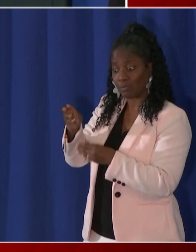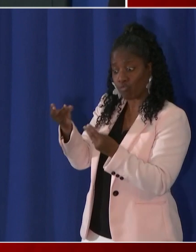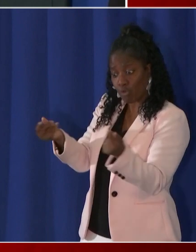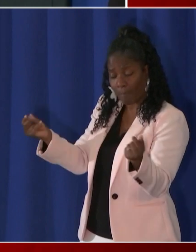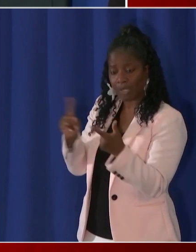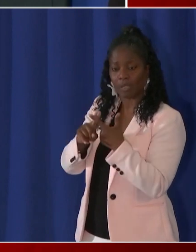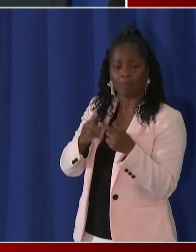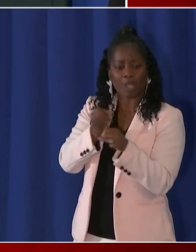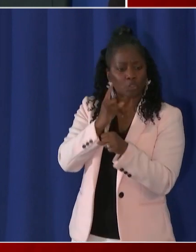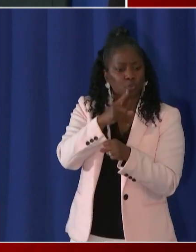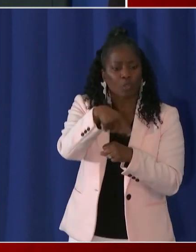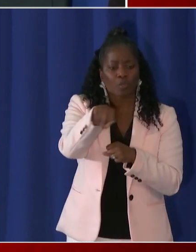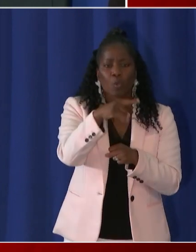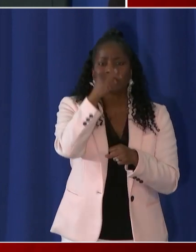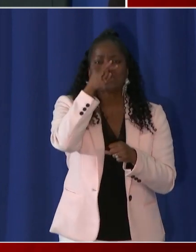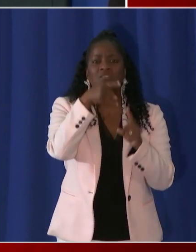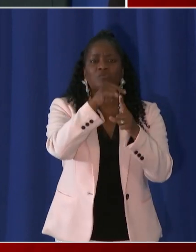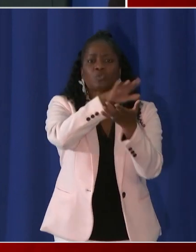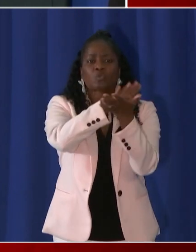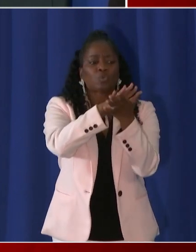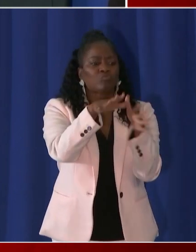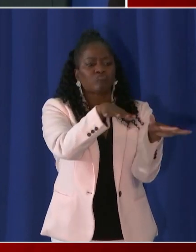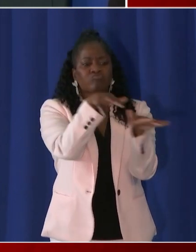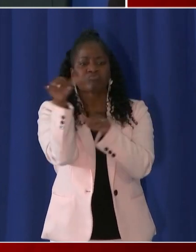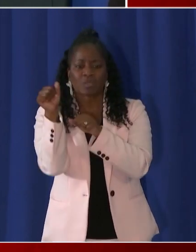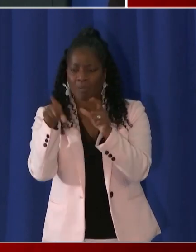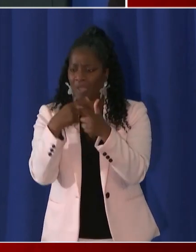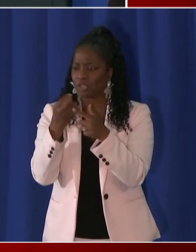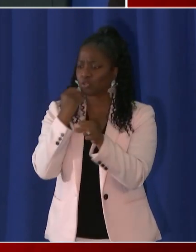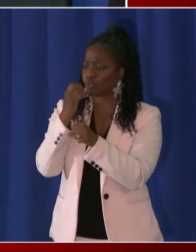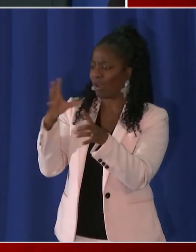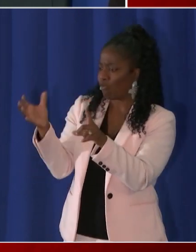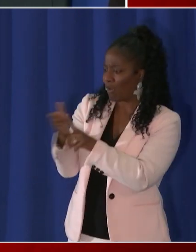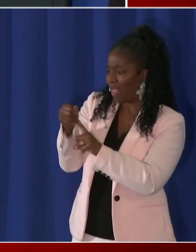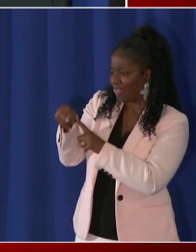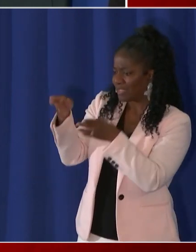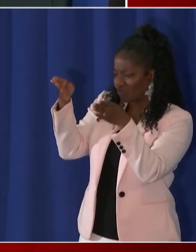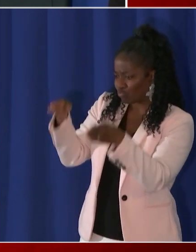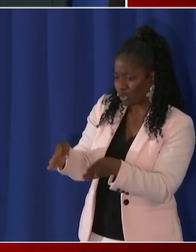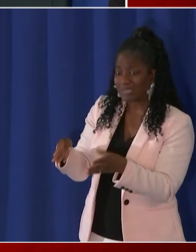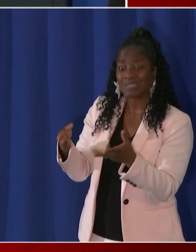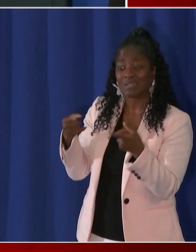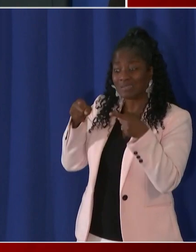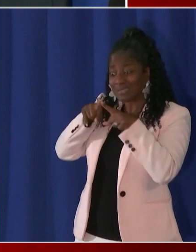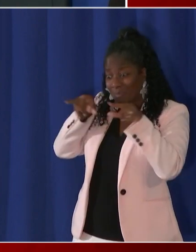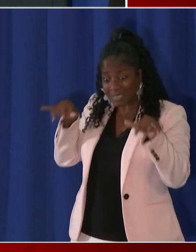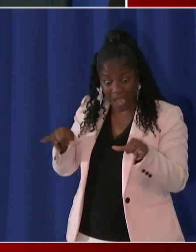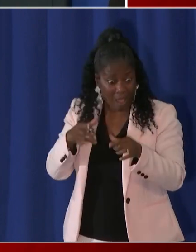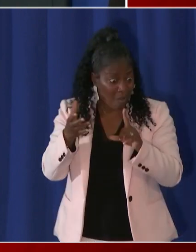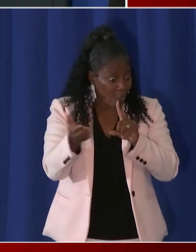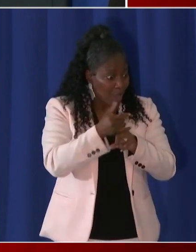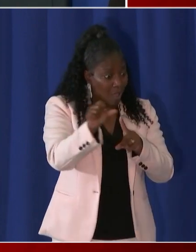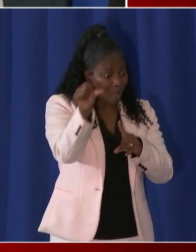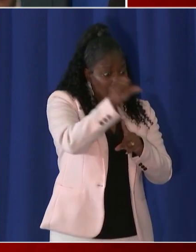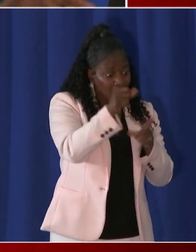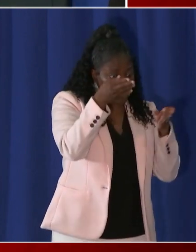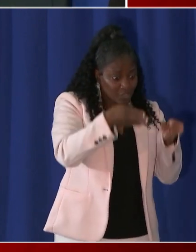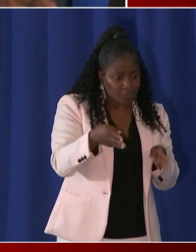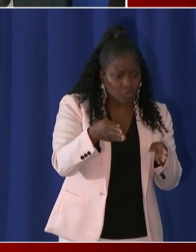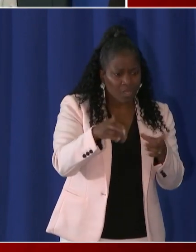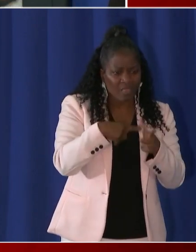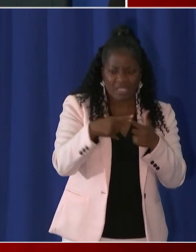children removed from the school, get the building evacuated with residents, make an arrest of an armed individual as we were doing all of that,